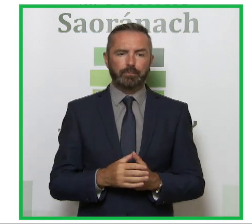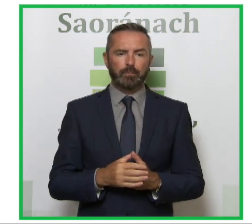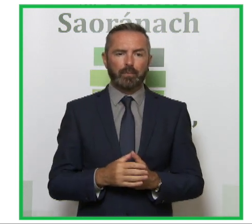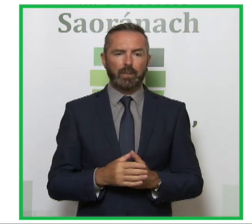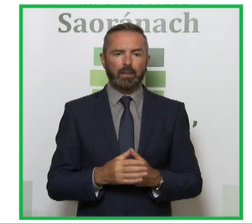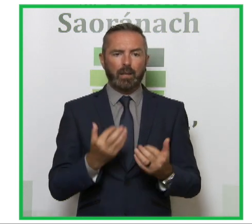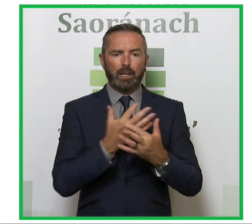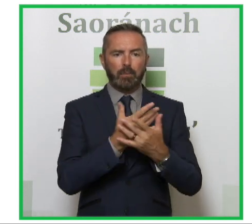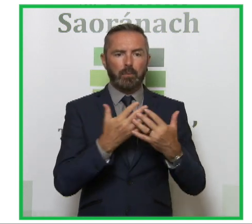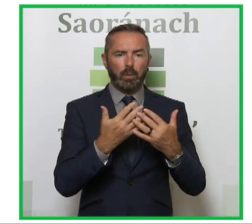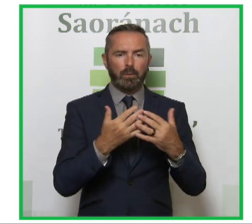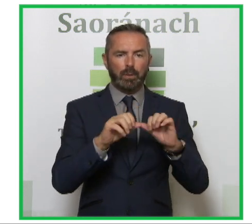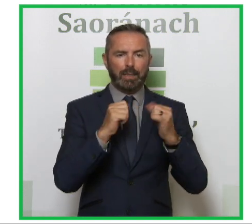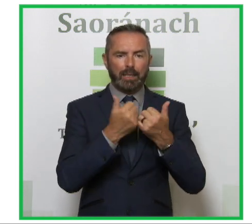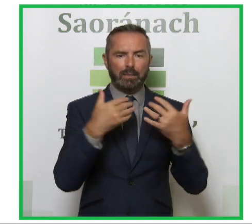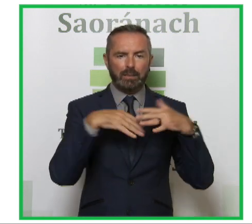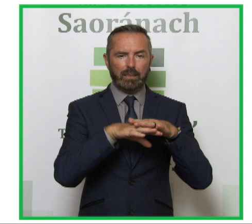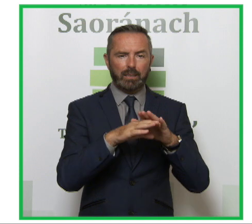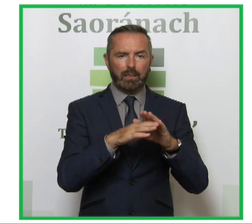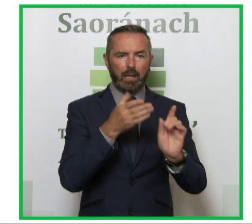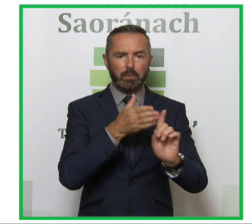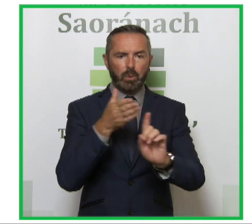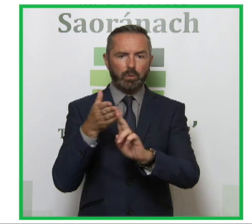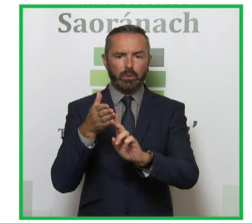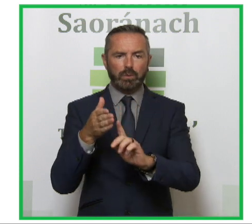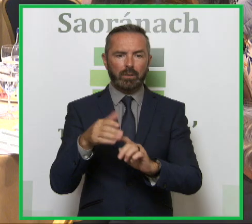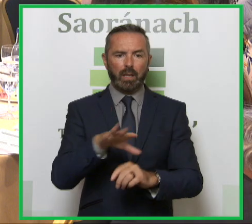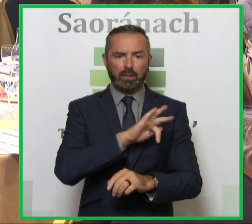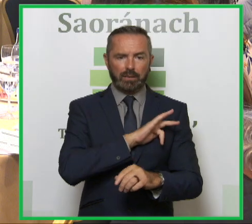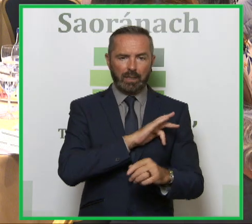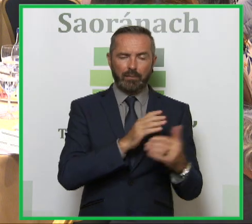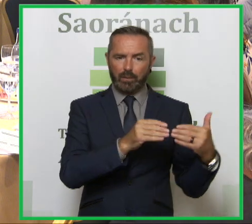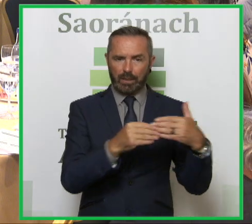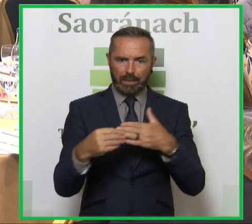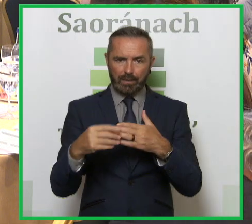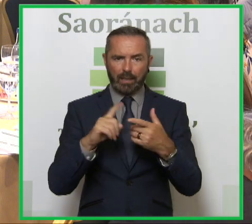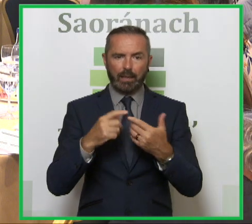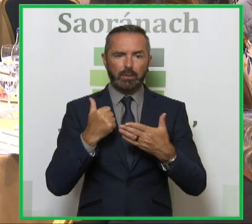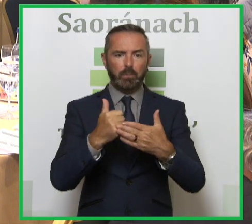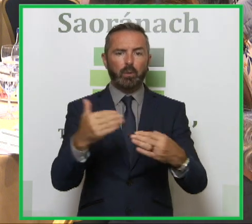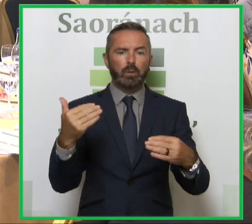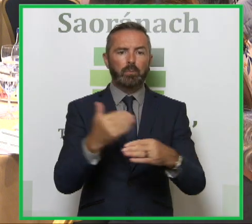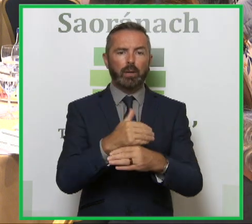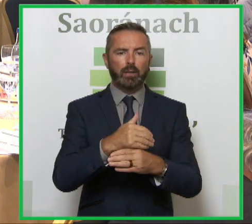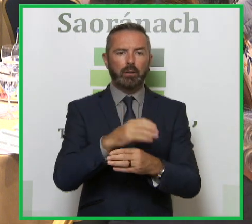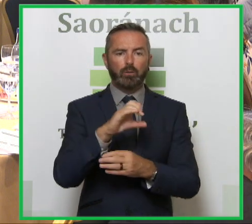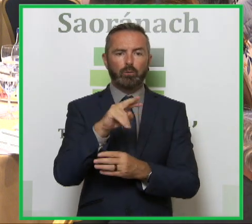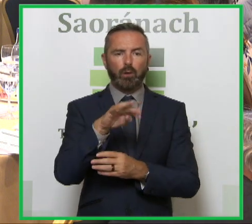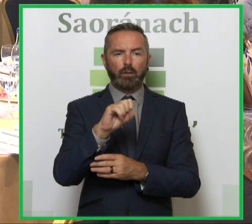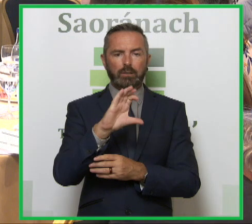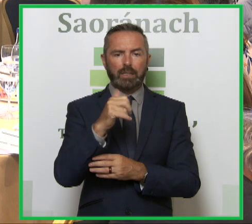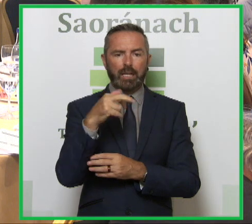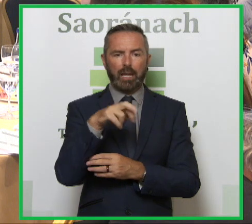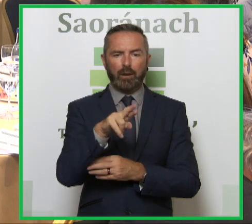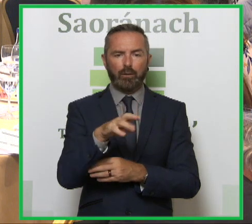approach, ourselves, Clondalkin Drugs Task Force, laid out on it, but we also are supported in the approach by Crosscare Youth Services in